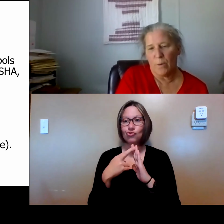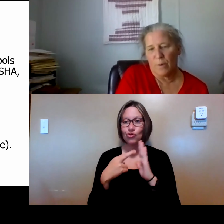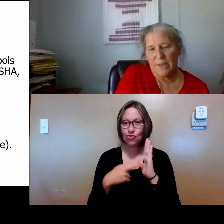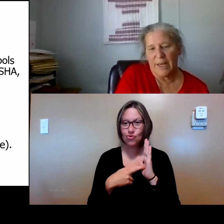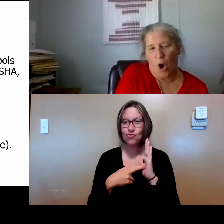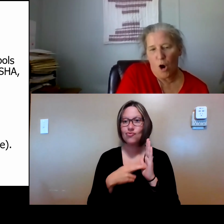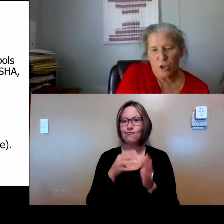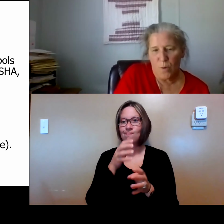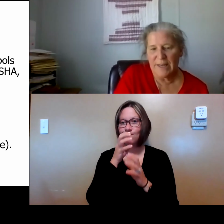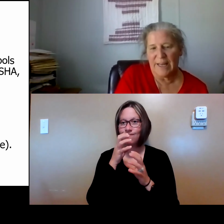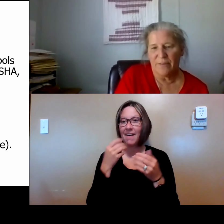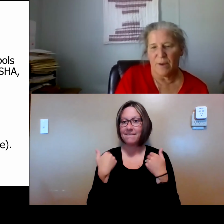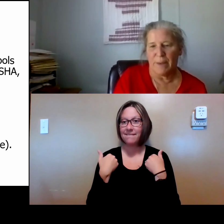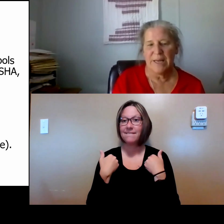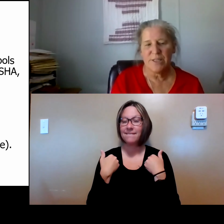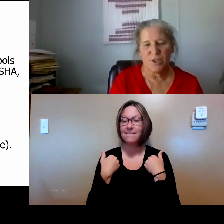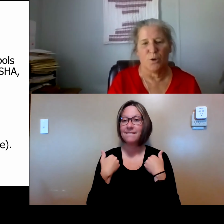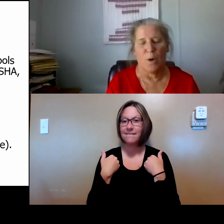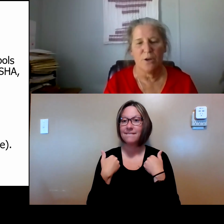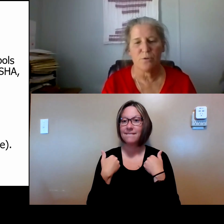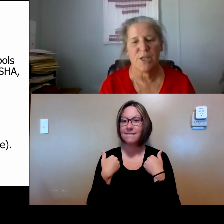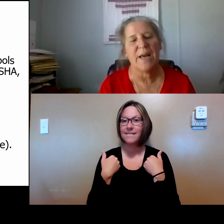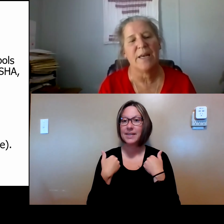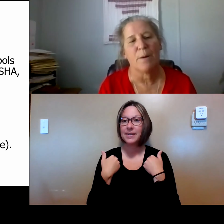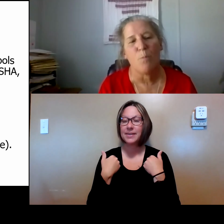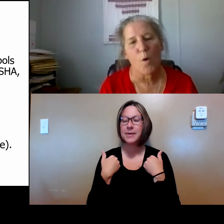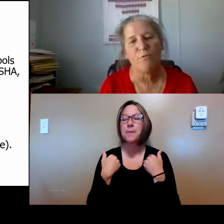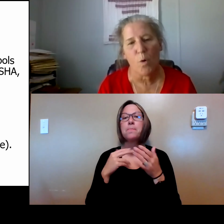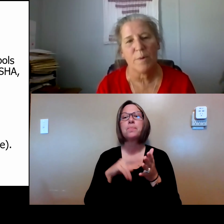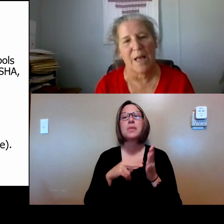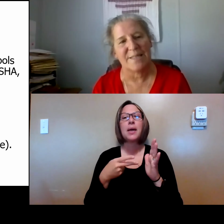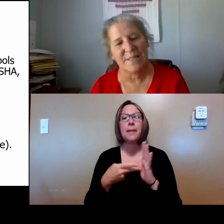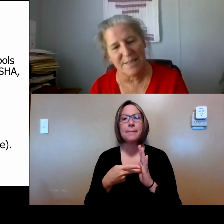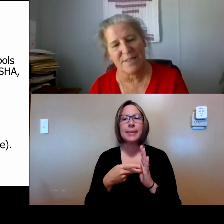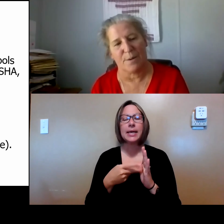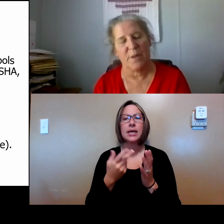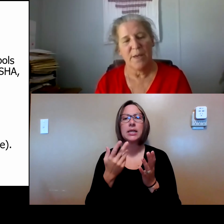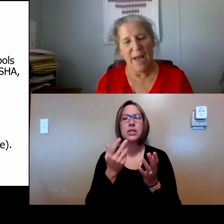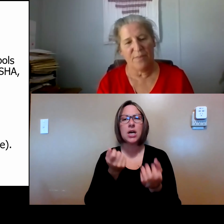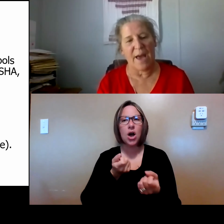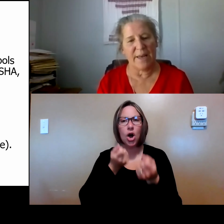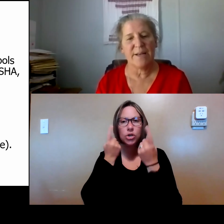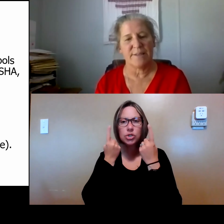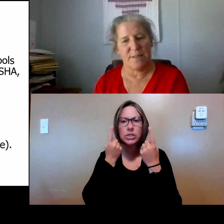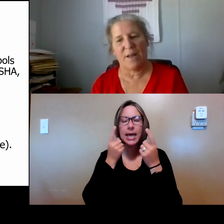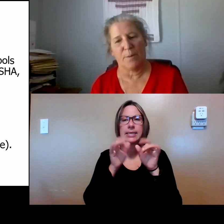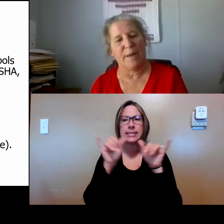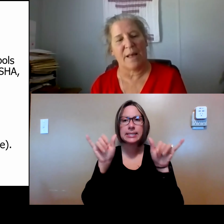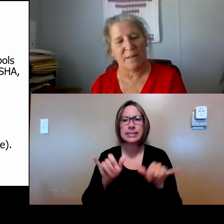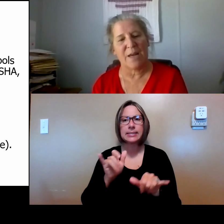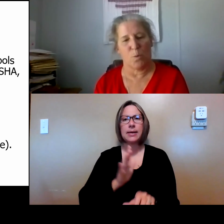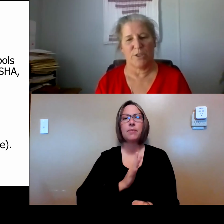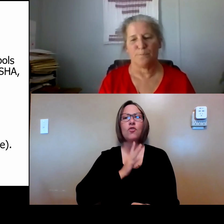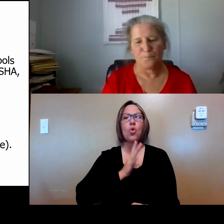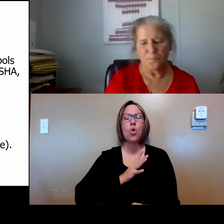now we really are trying to get them into understanding a more formalized system. And that is developing